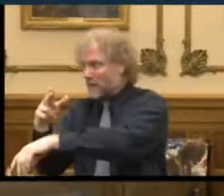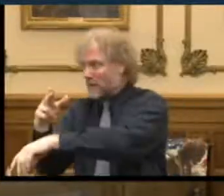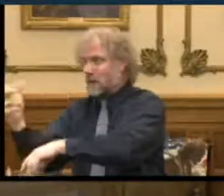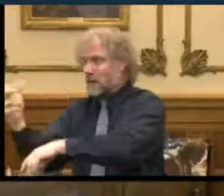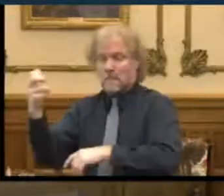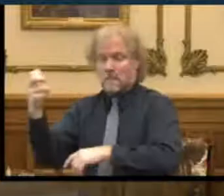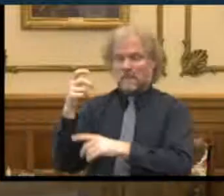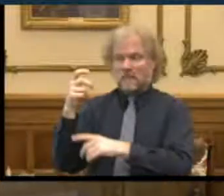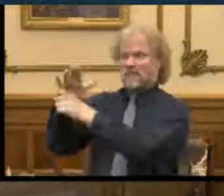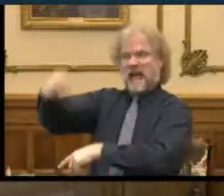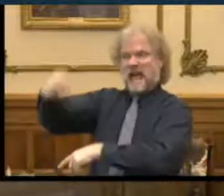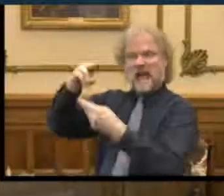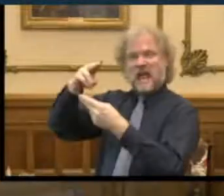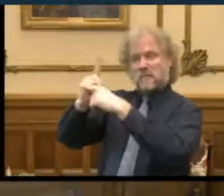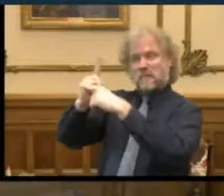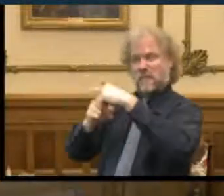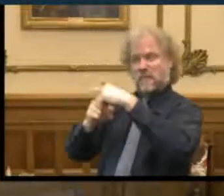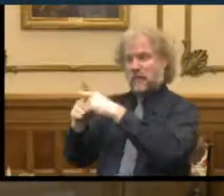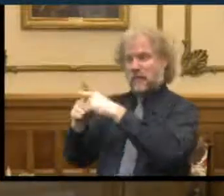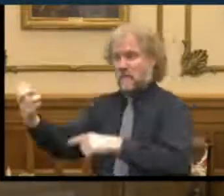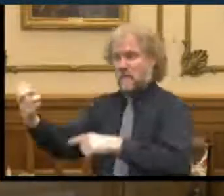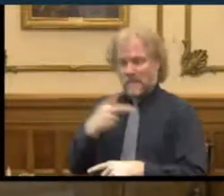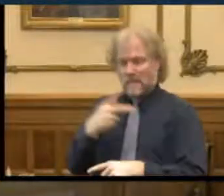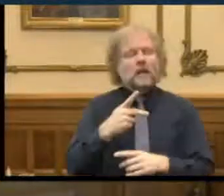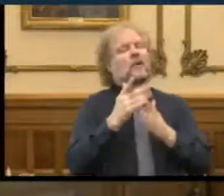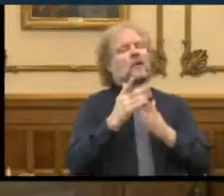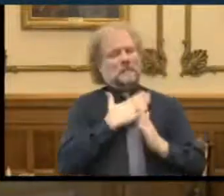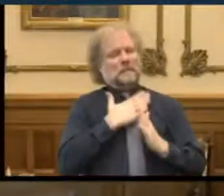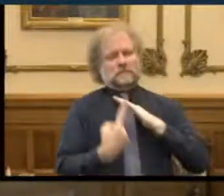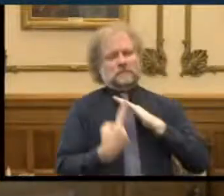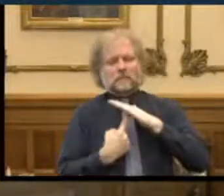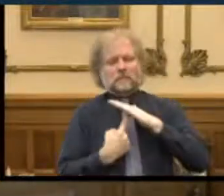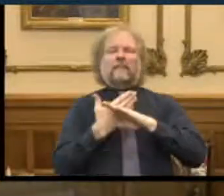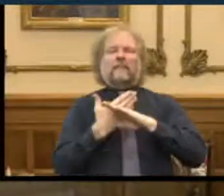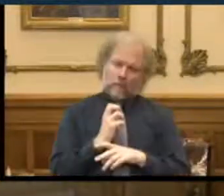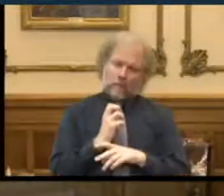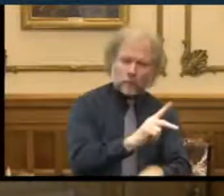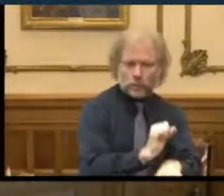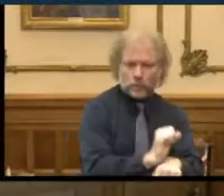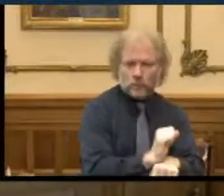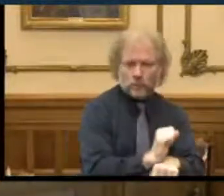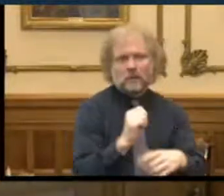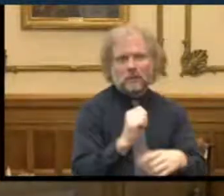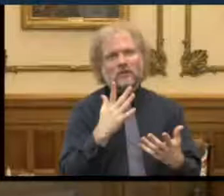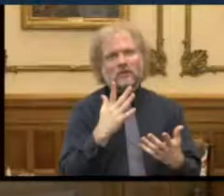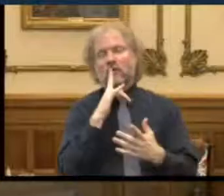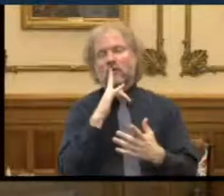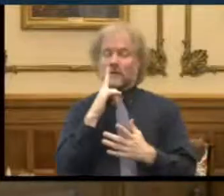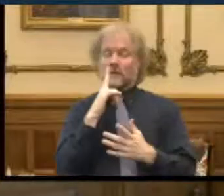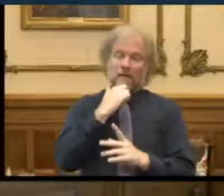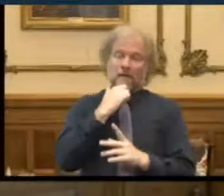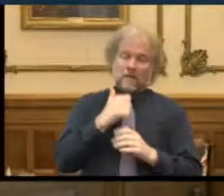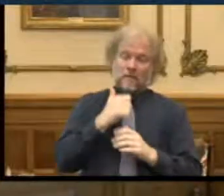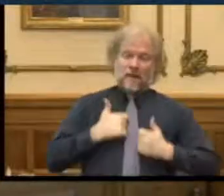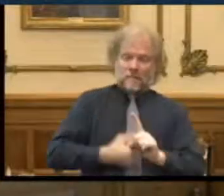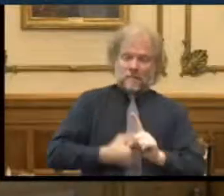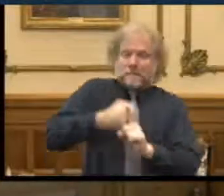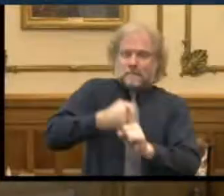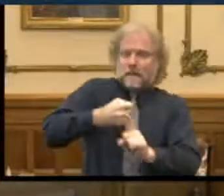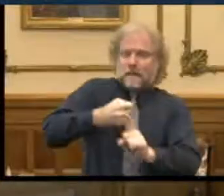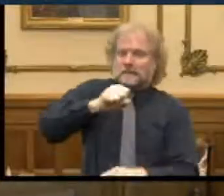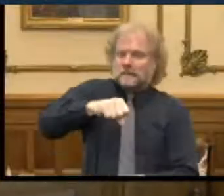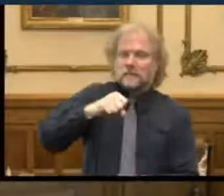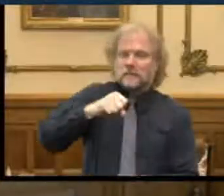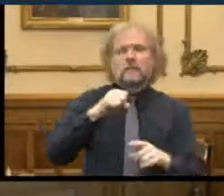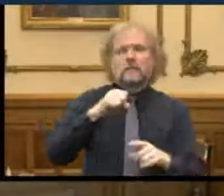high number of cases, they're asking you to quarantine before you come back. So certainly it's impacting daily lives, but it's not something that is